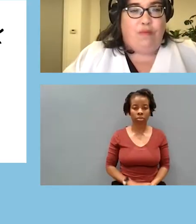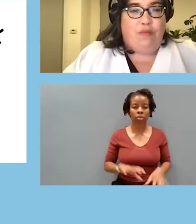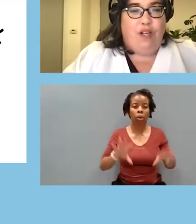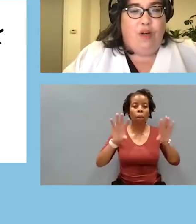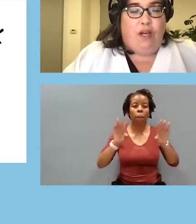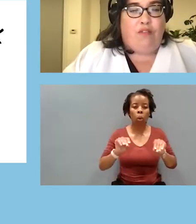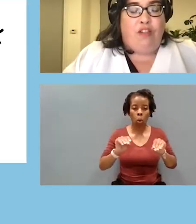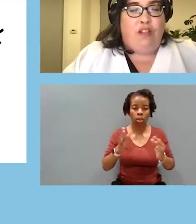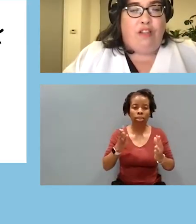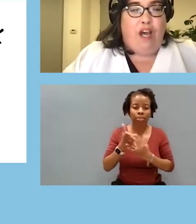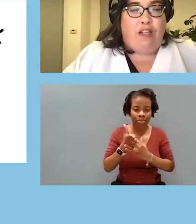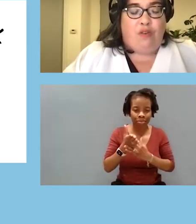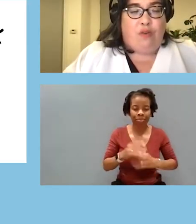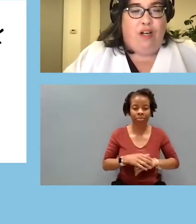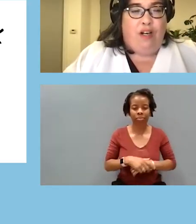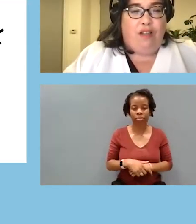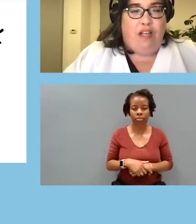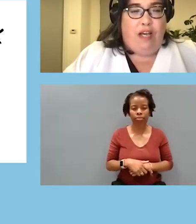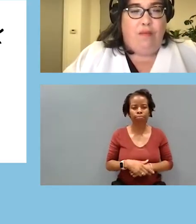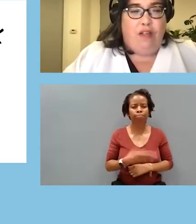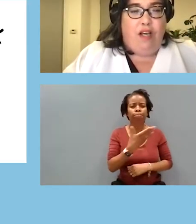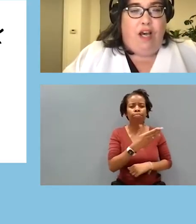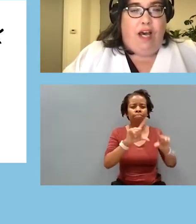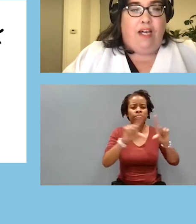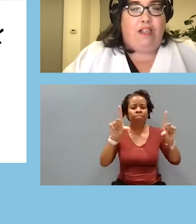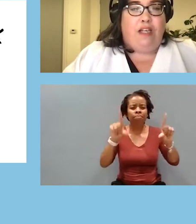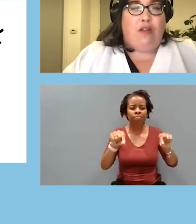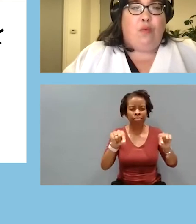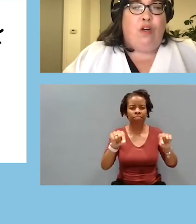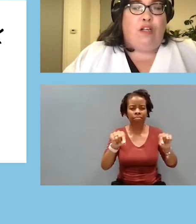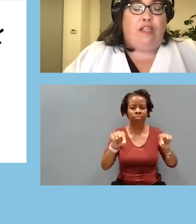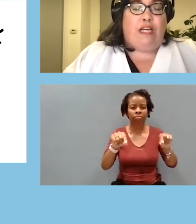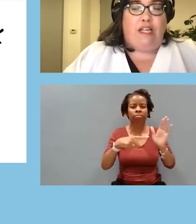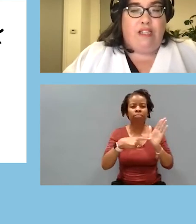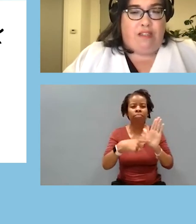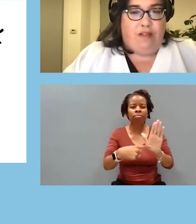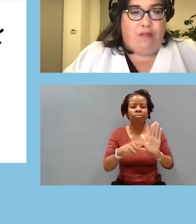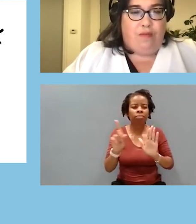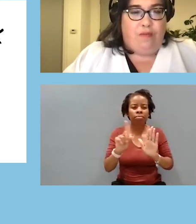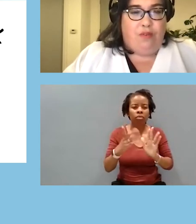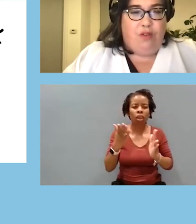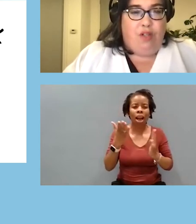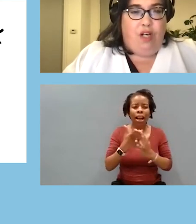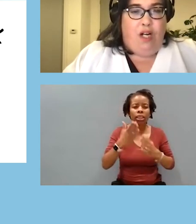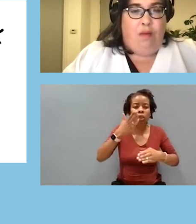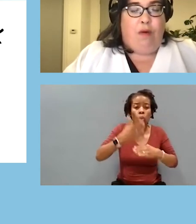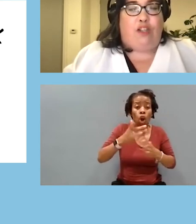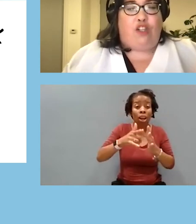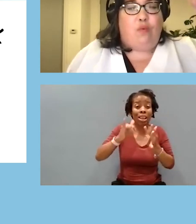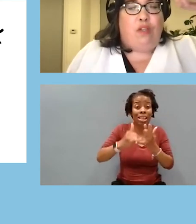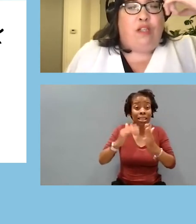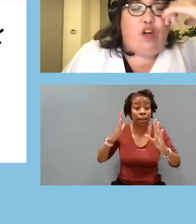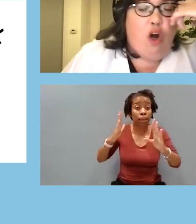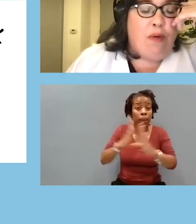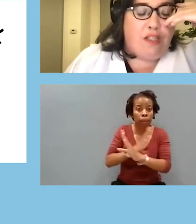Pause. We have another title card. Access work is hidden. I